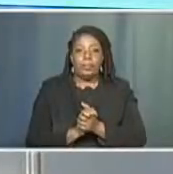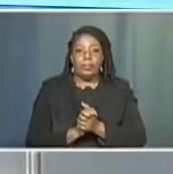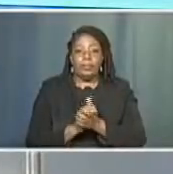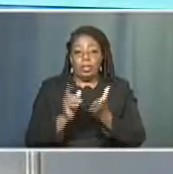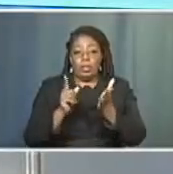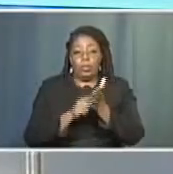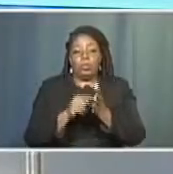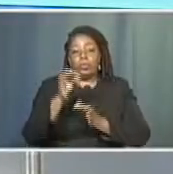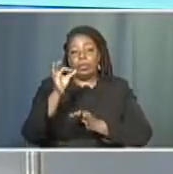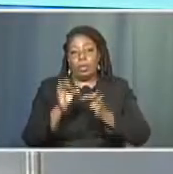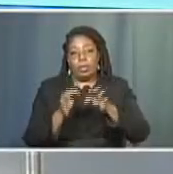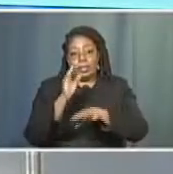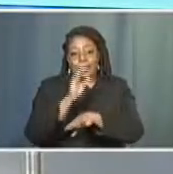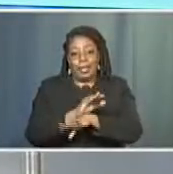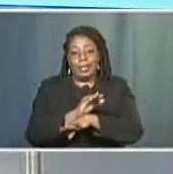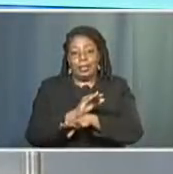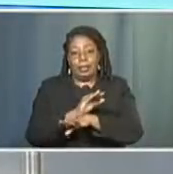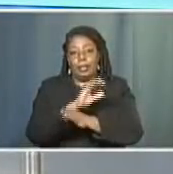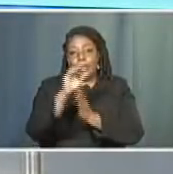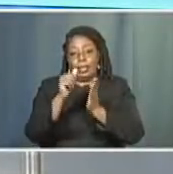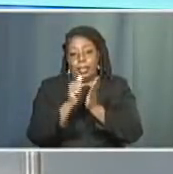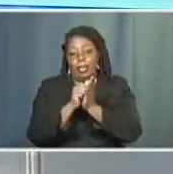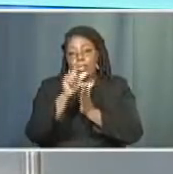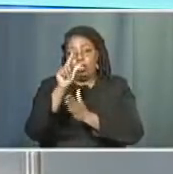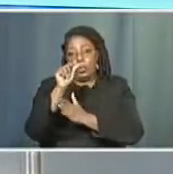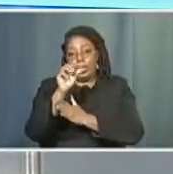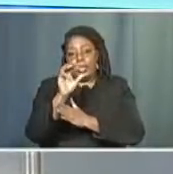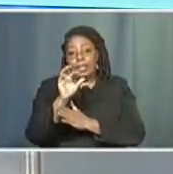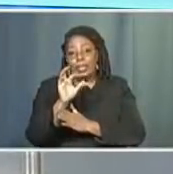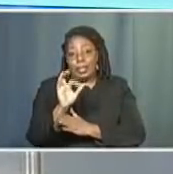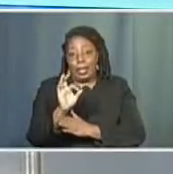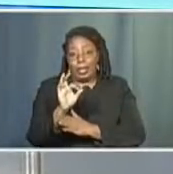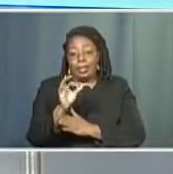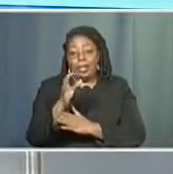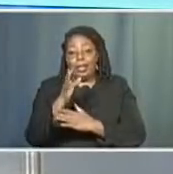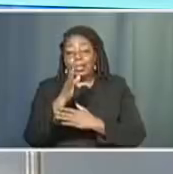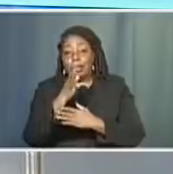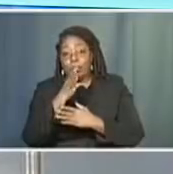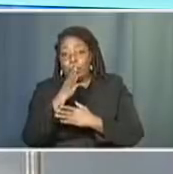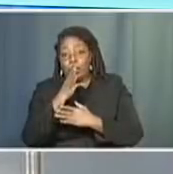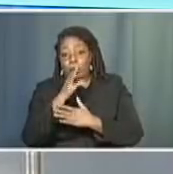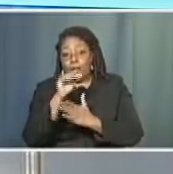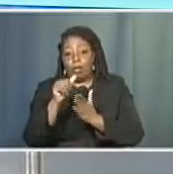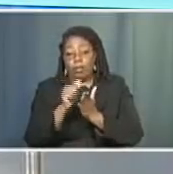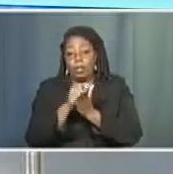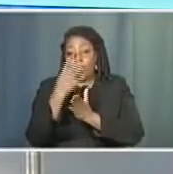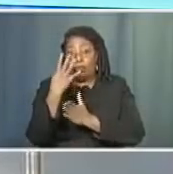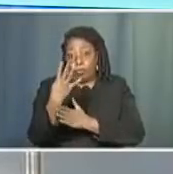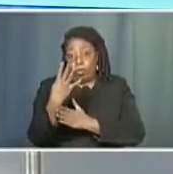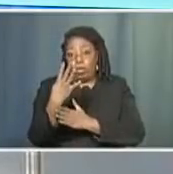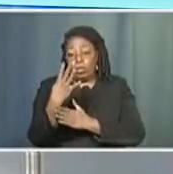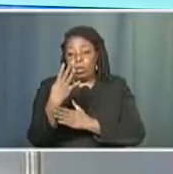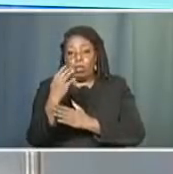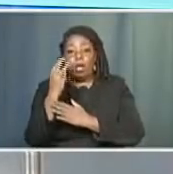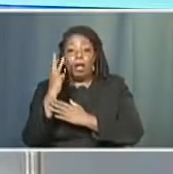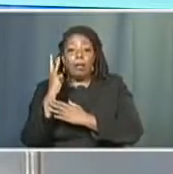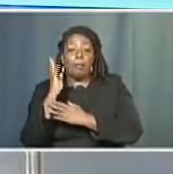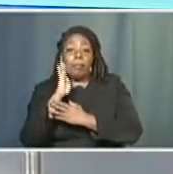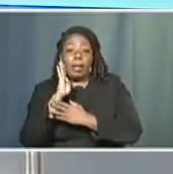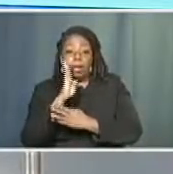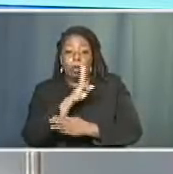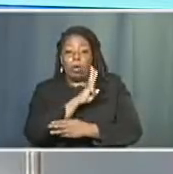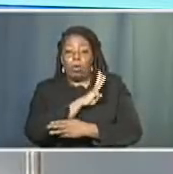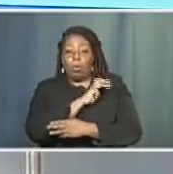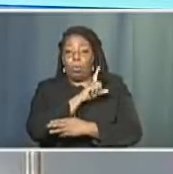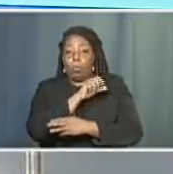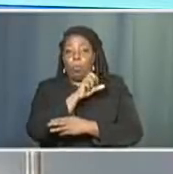In news from the courts this evening, 29-year-old Estonia Walker, mother of 4-year-old Dionia Bella Walker, whose death